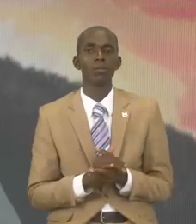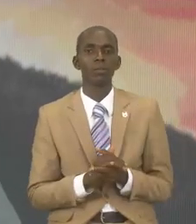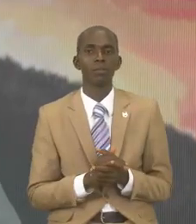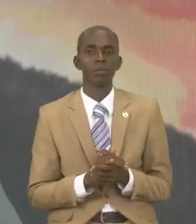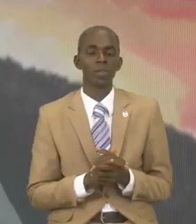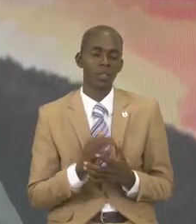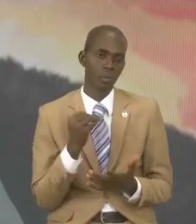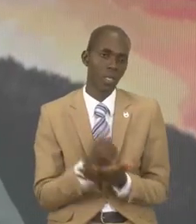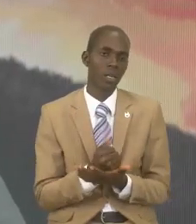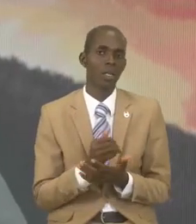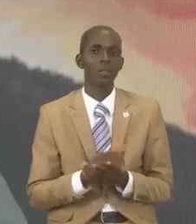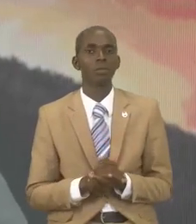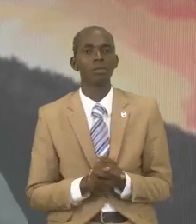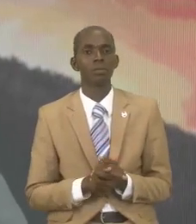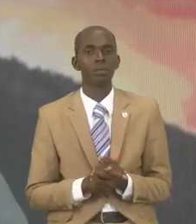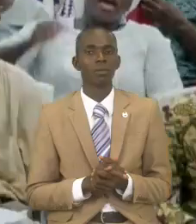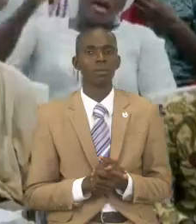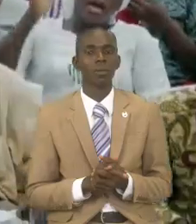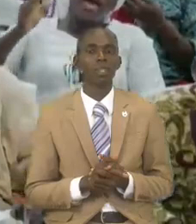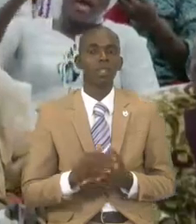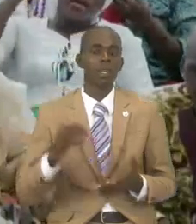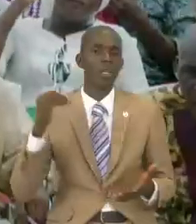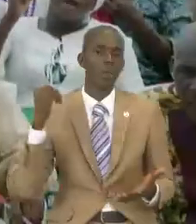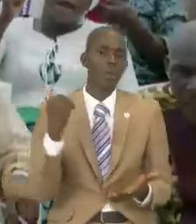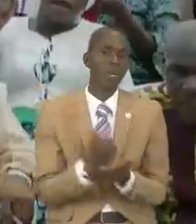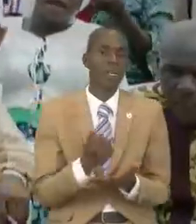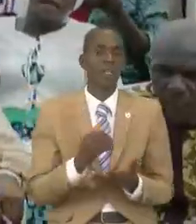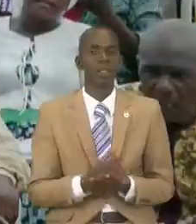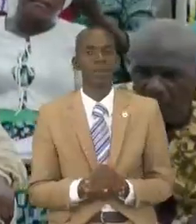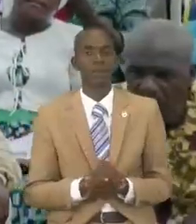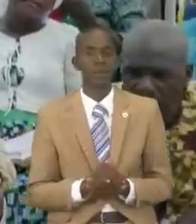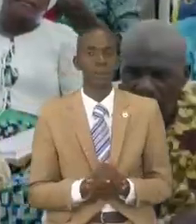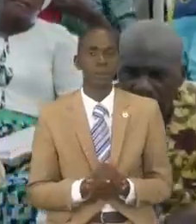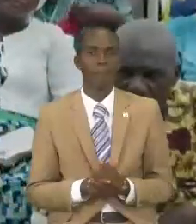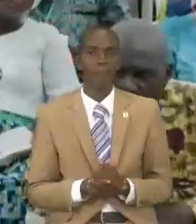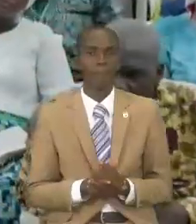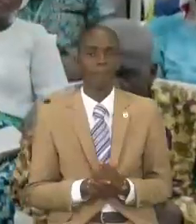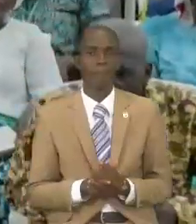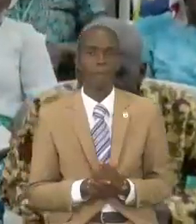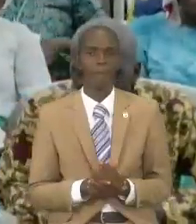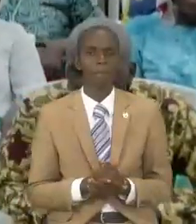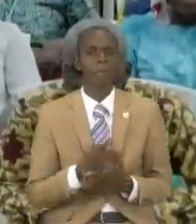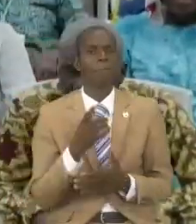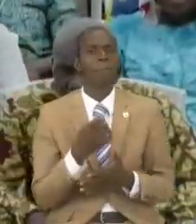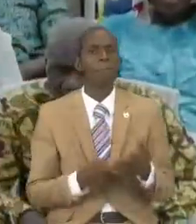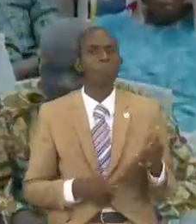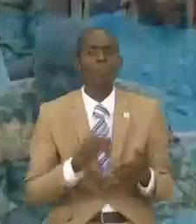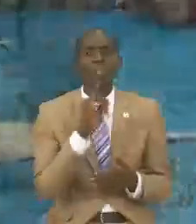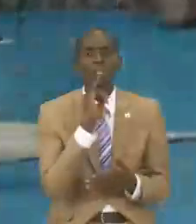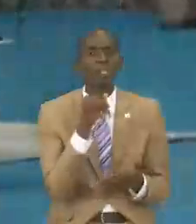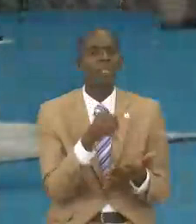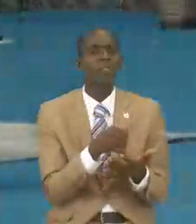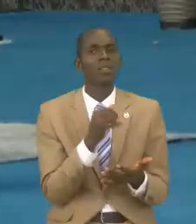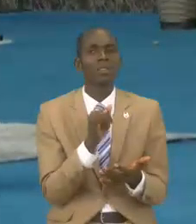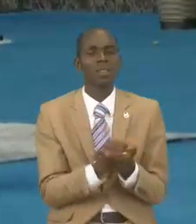Amen. Amen. What is it the devil has